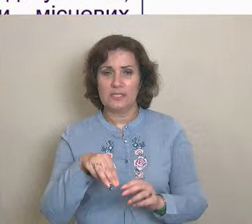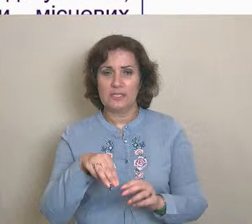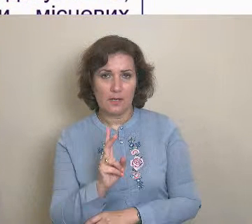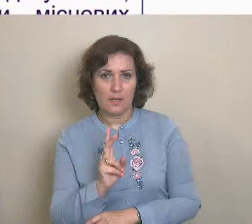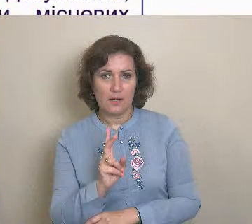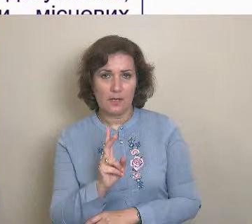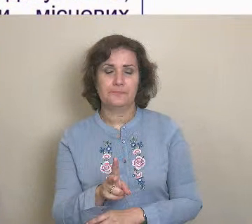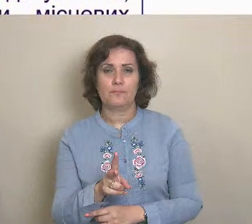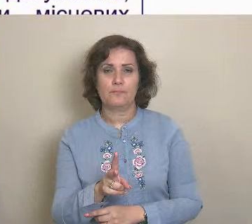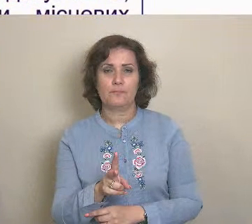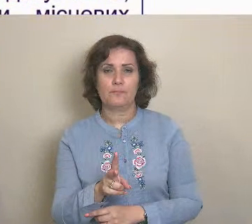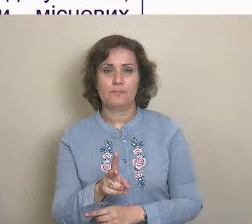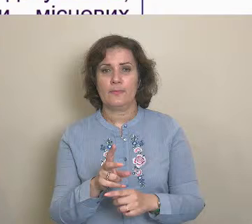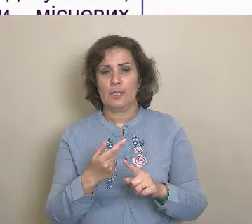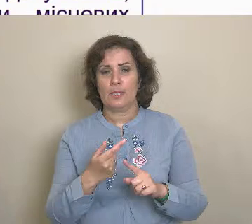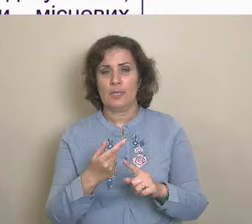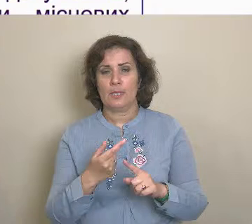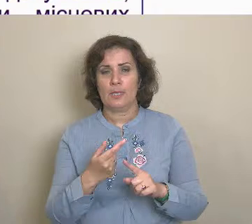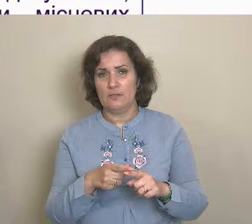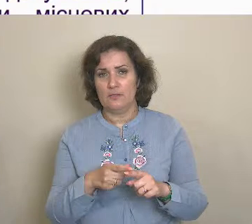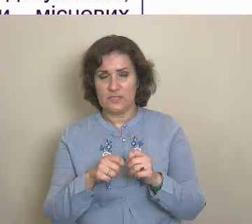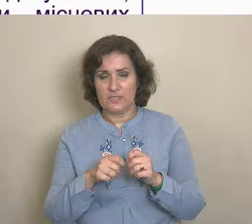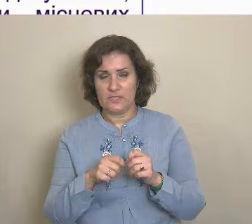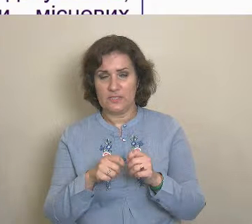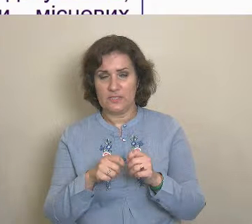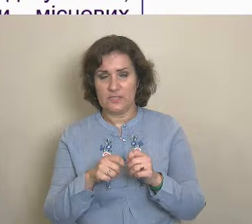of elections that they have there. And